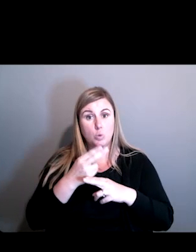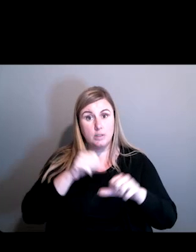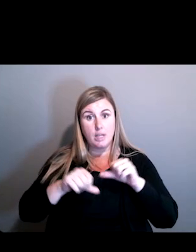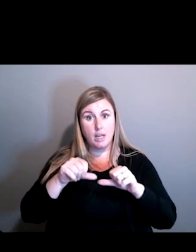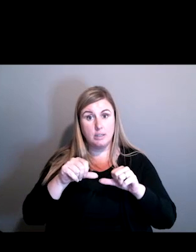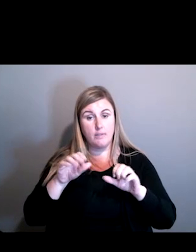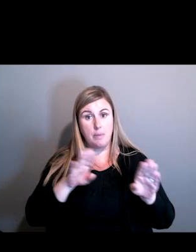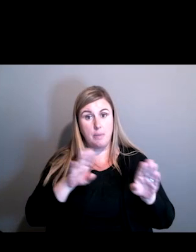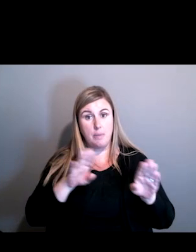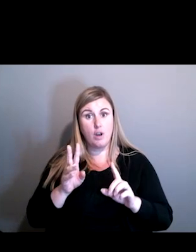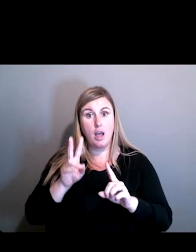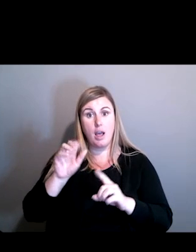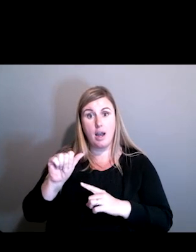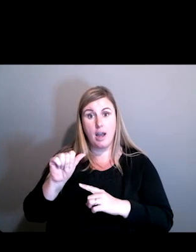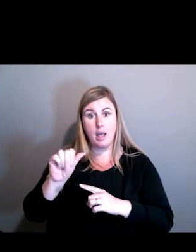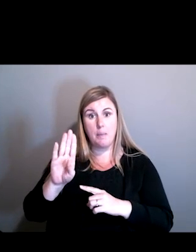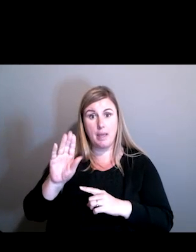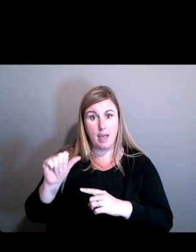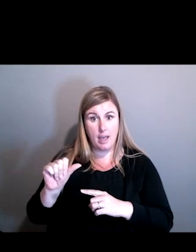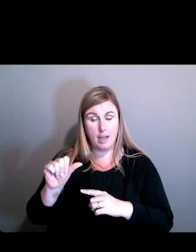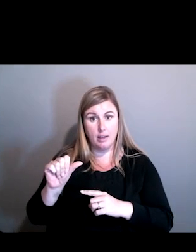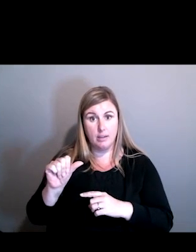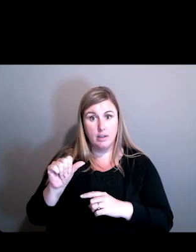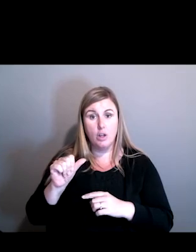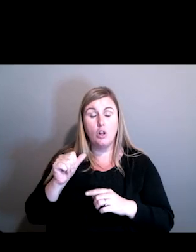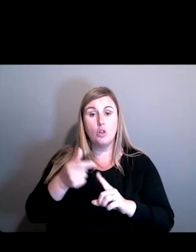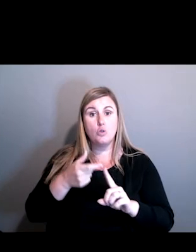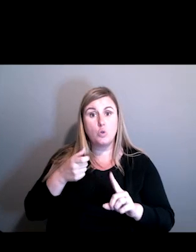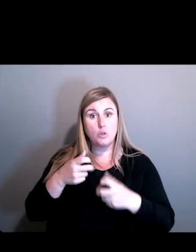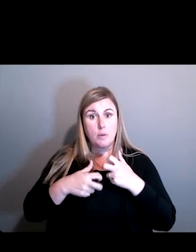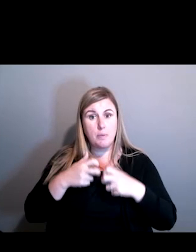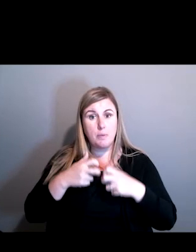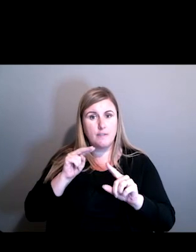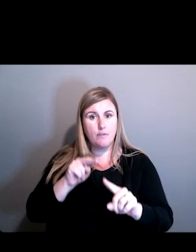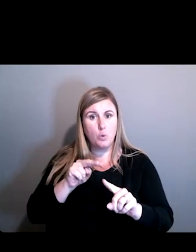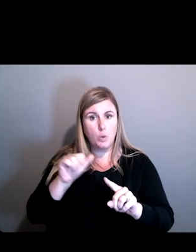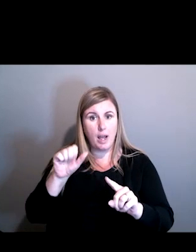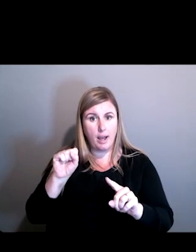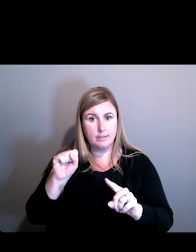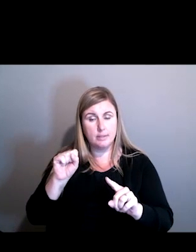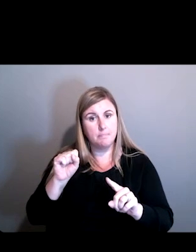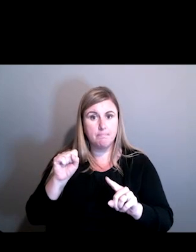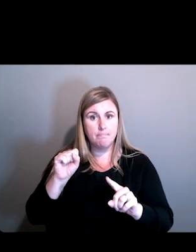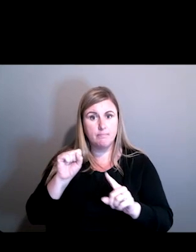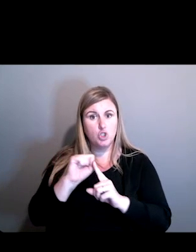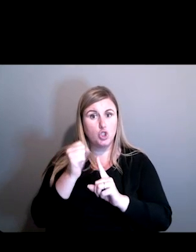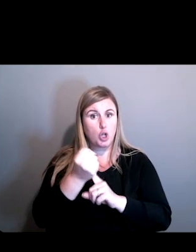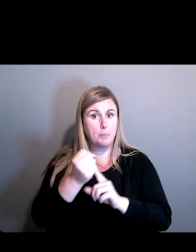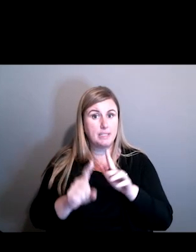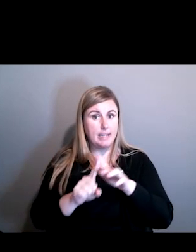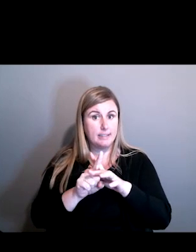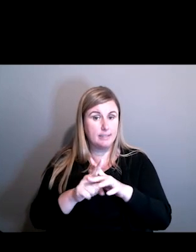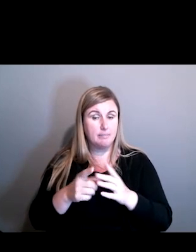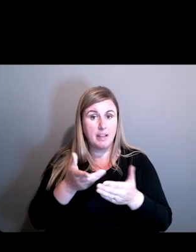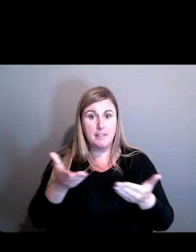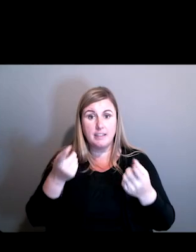of behavior and apply behavior analysis, the source of the problem is viewed as circumstances, things